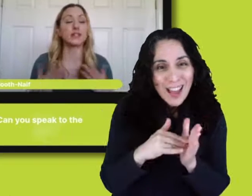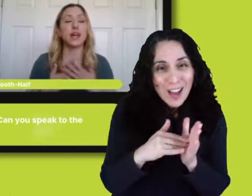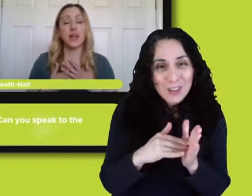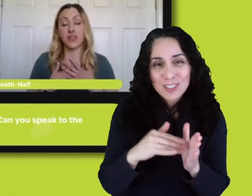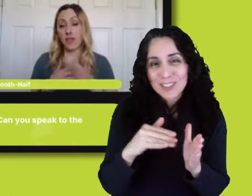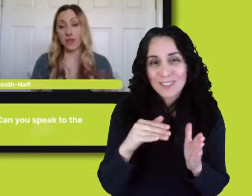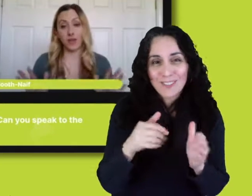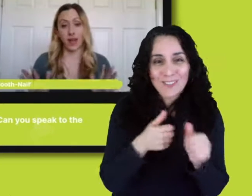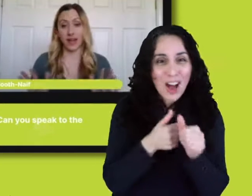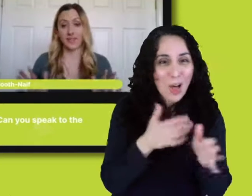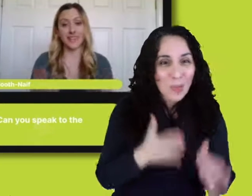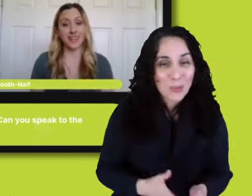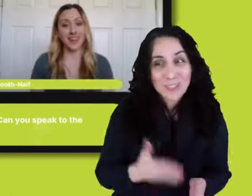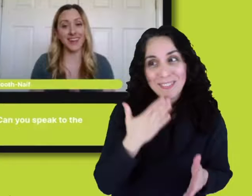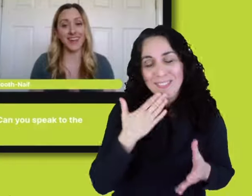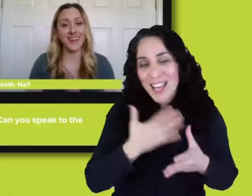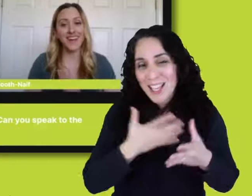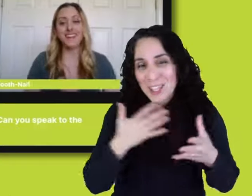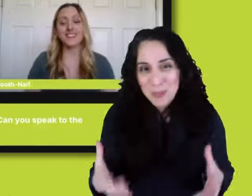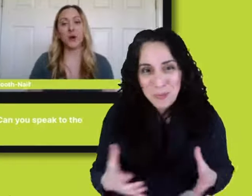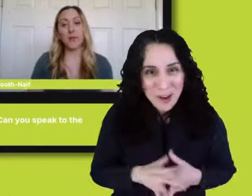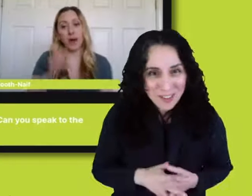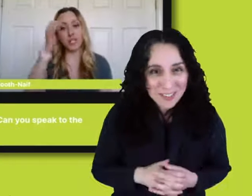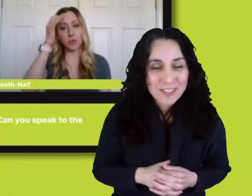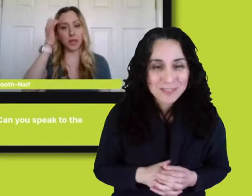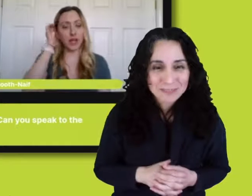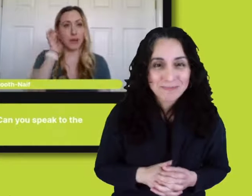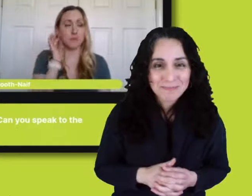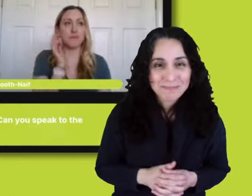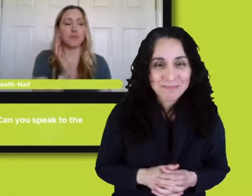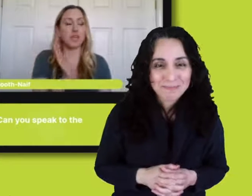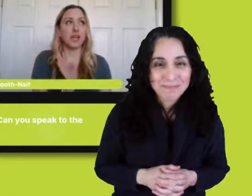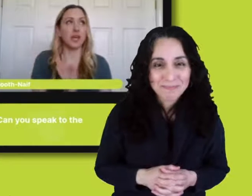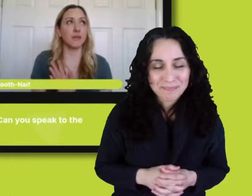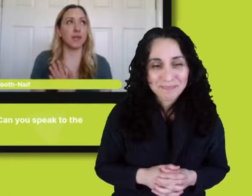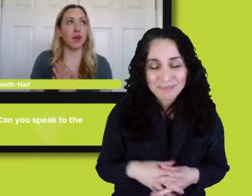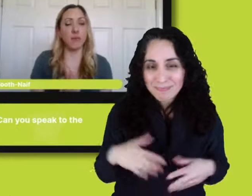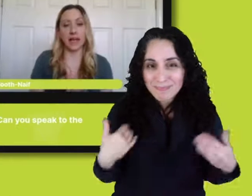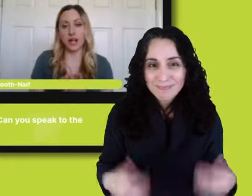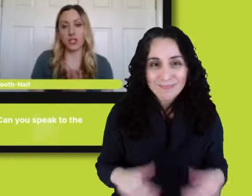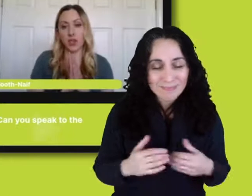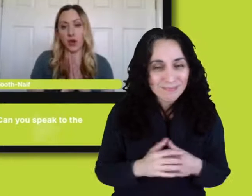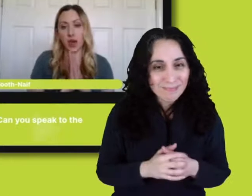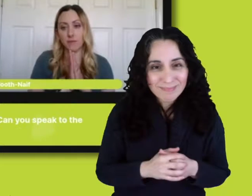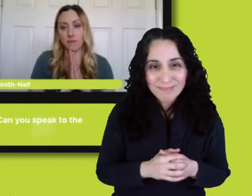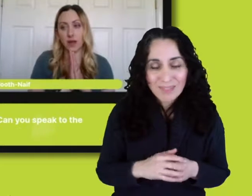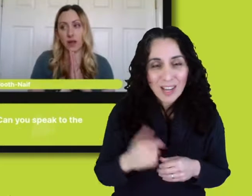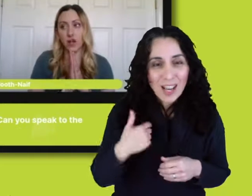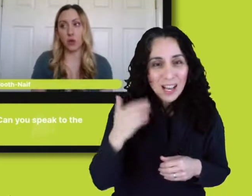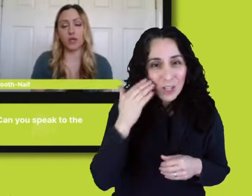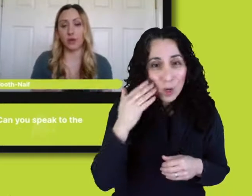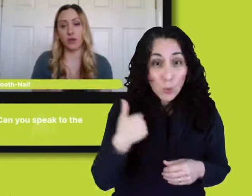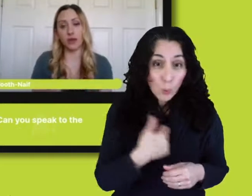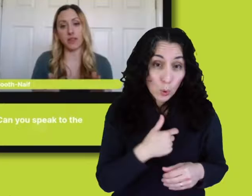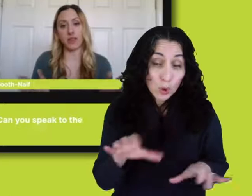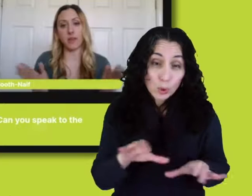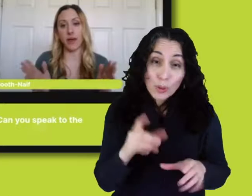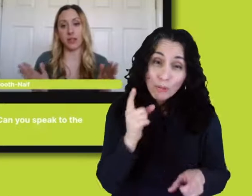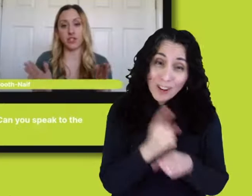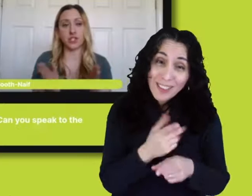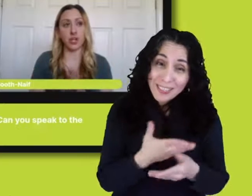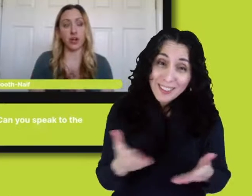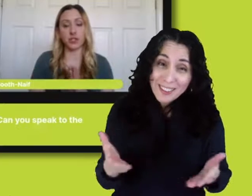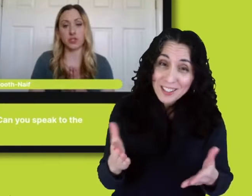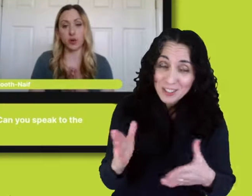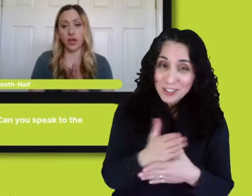followers, and it's thank you guys so much. But oh my gosh, I know we're doing the right thing